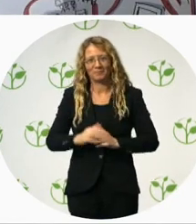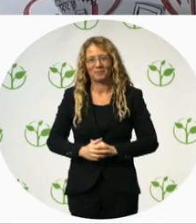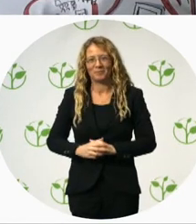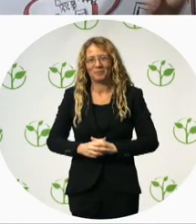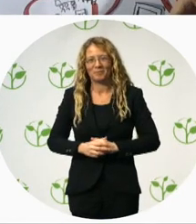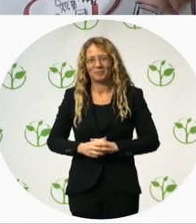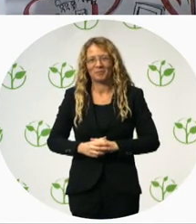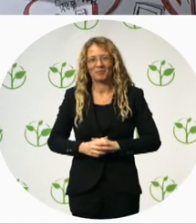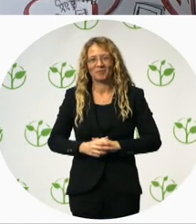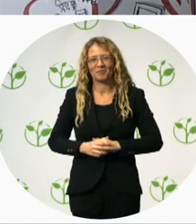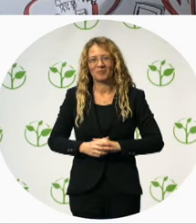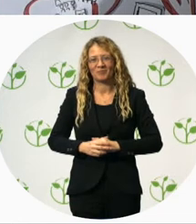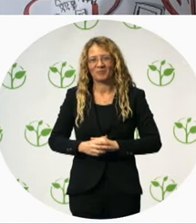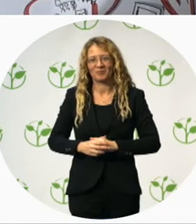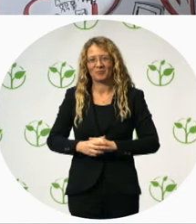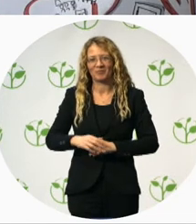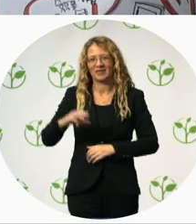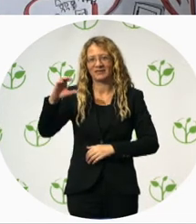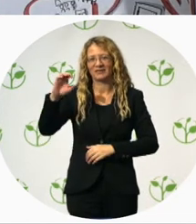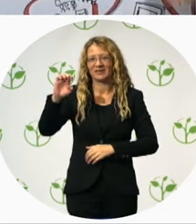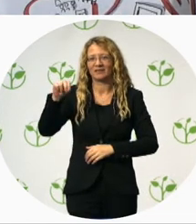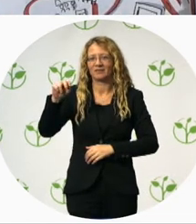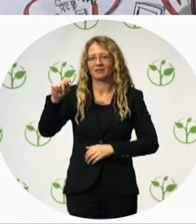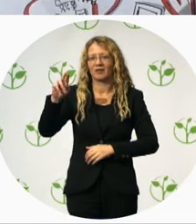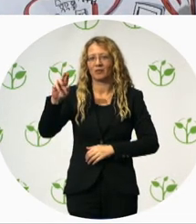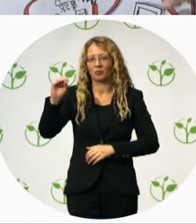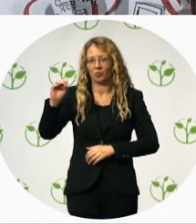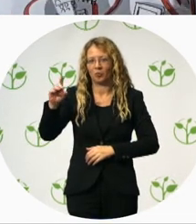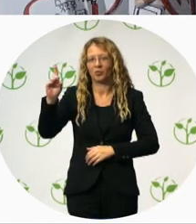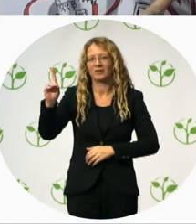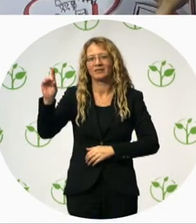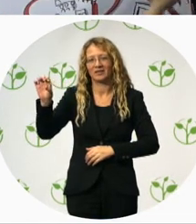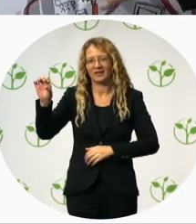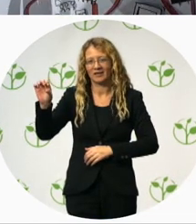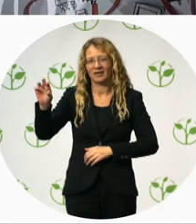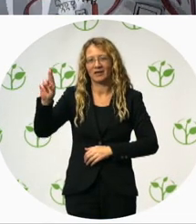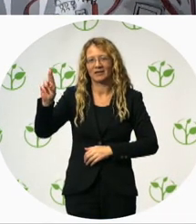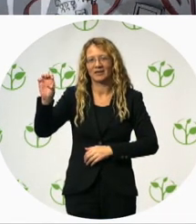is a very good example of public and private partnership, where